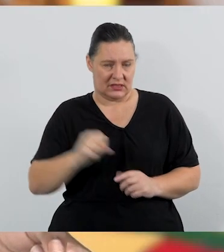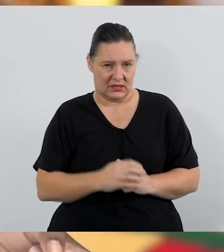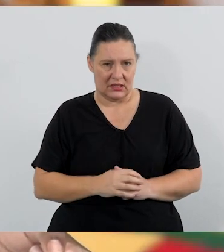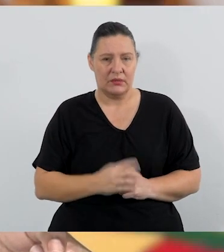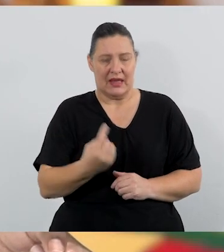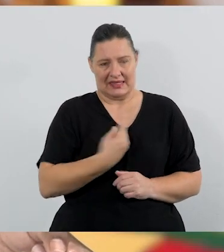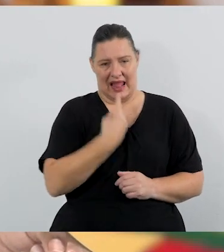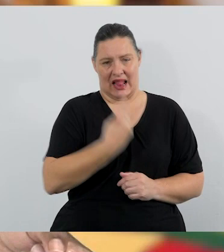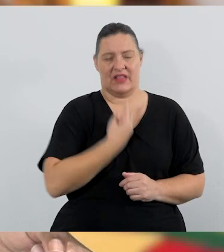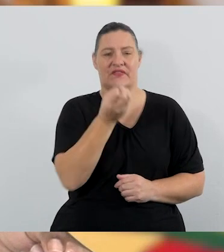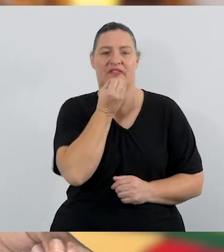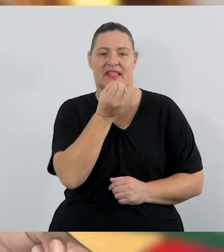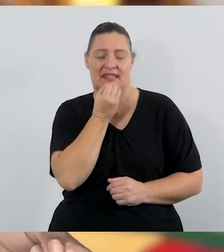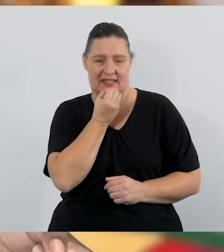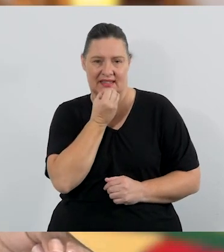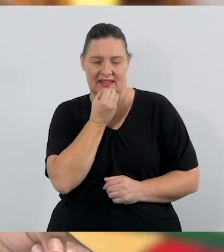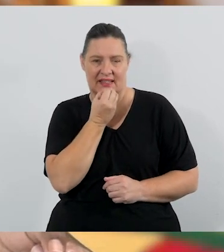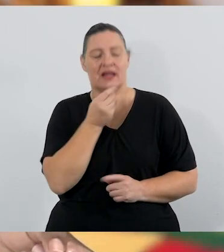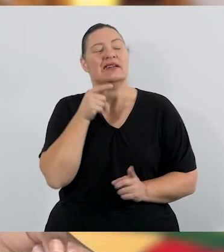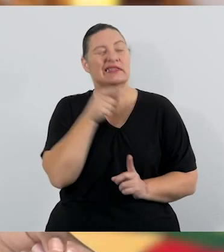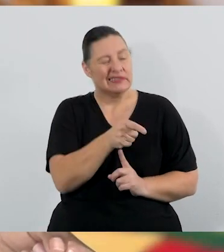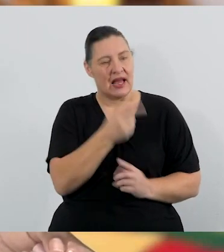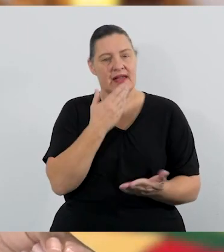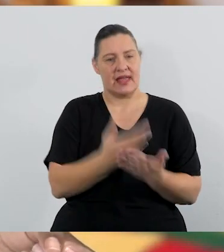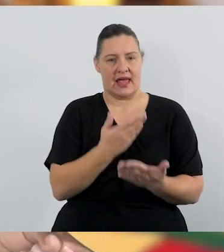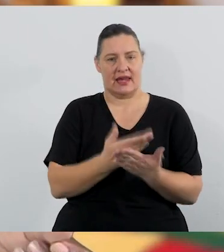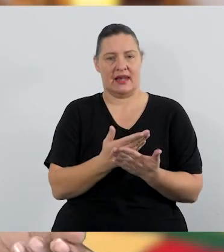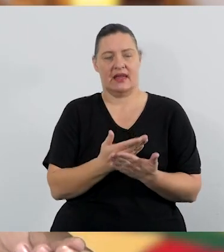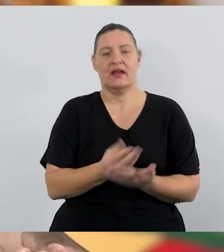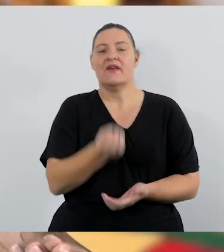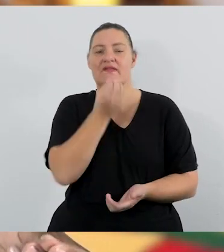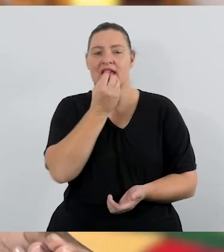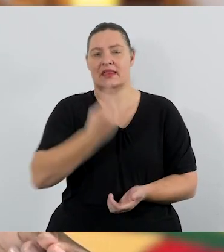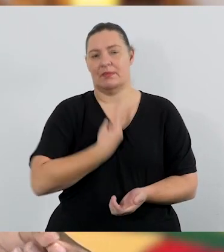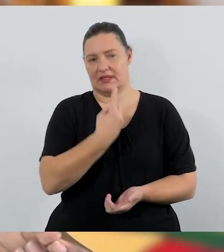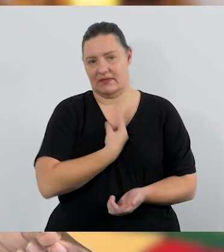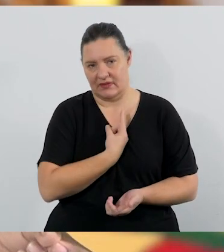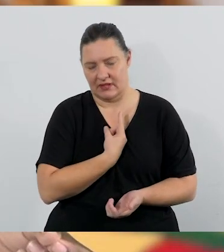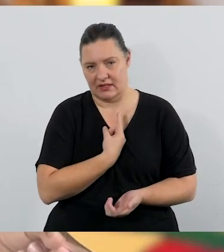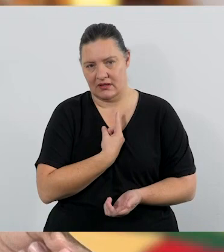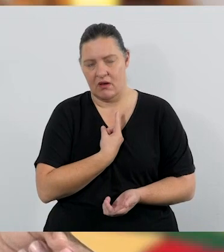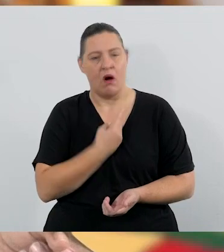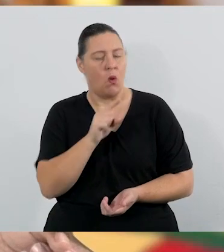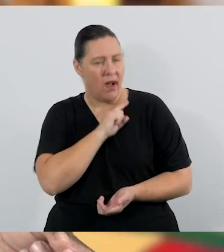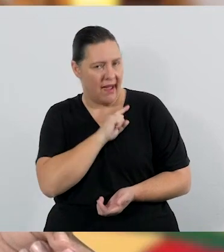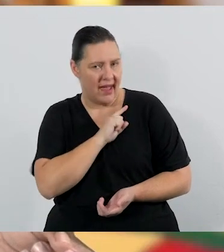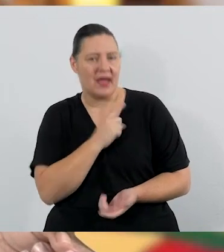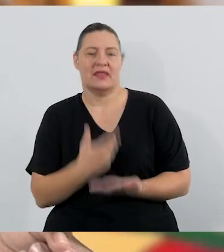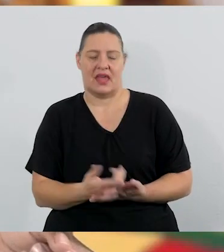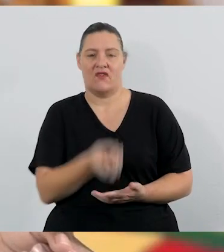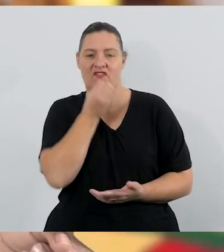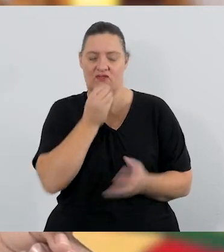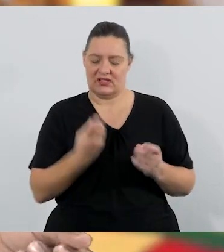troph means feeding. So these are organisms that have the ability to feed themselves by making their